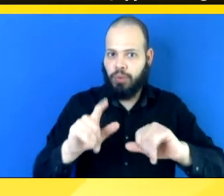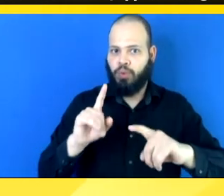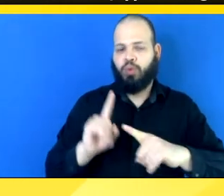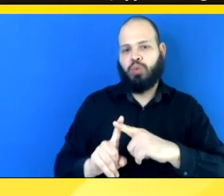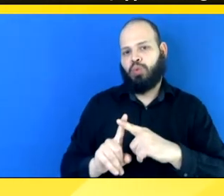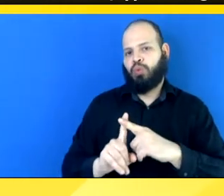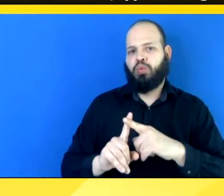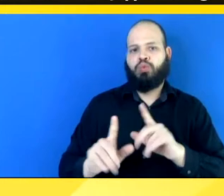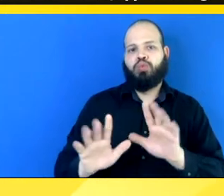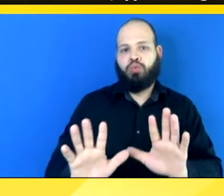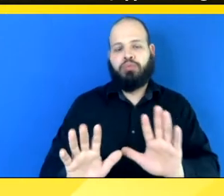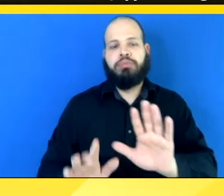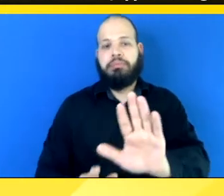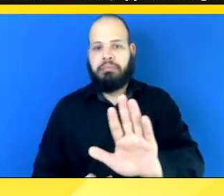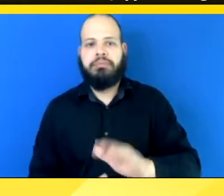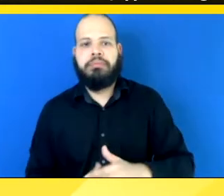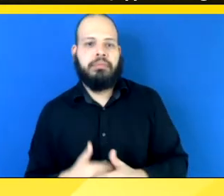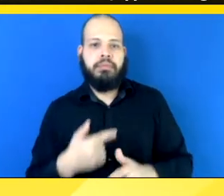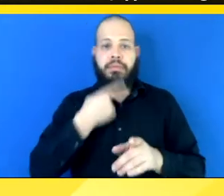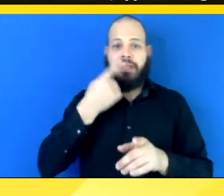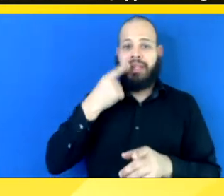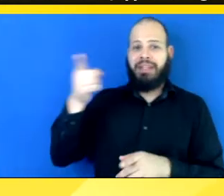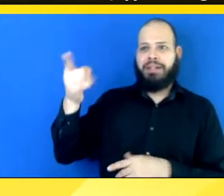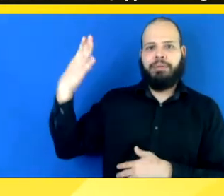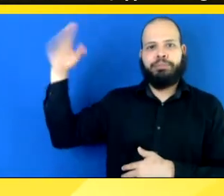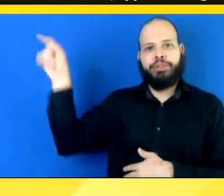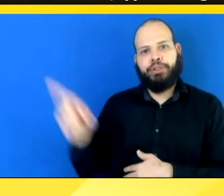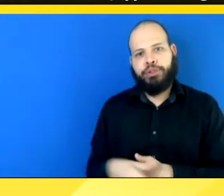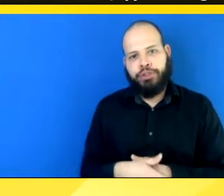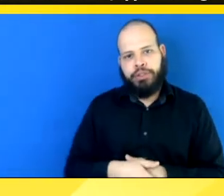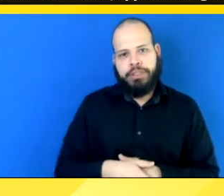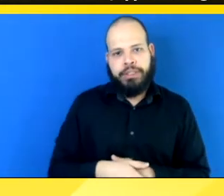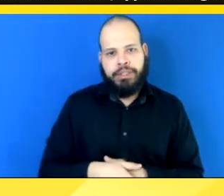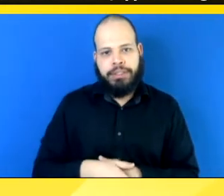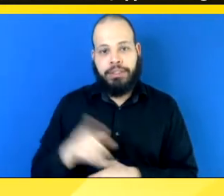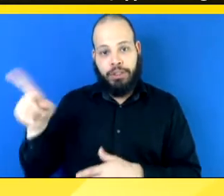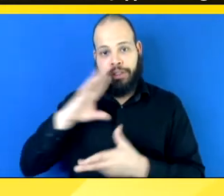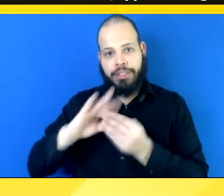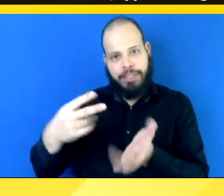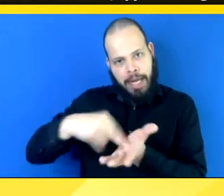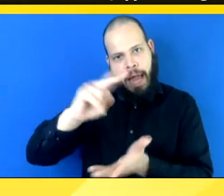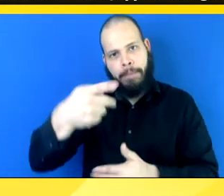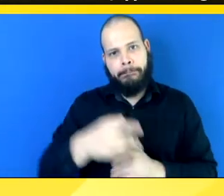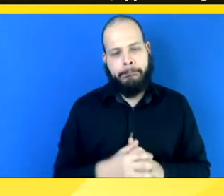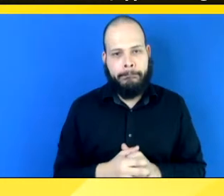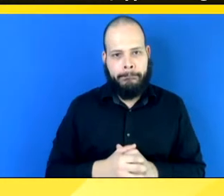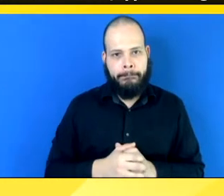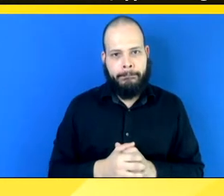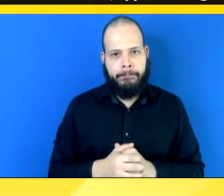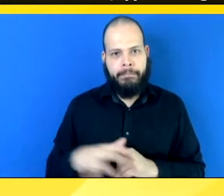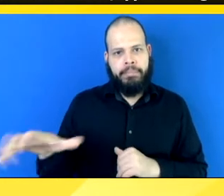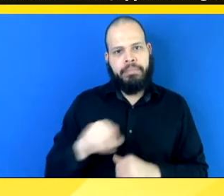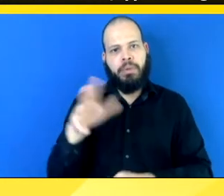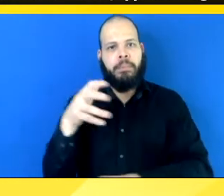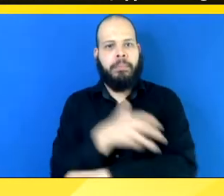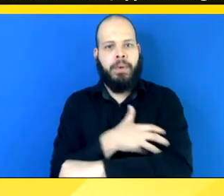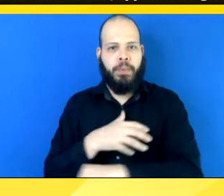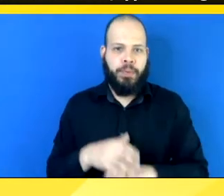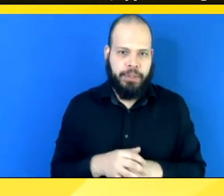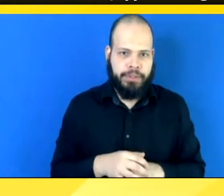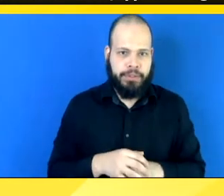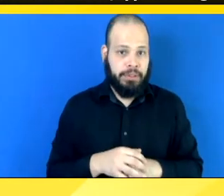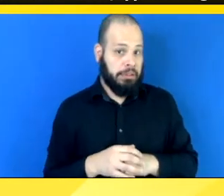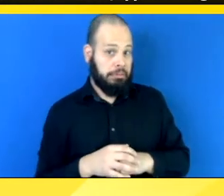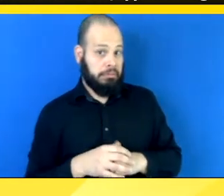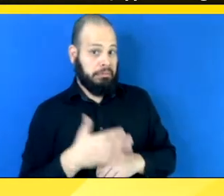claiming your own power. And I got to tell you, I believe you're going to win. But I believe you've already won, because what you have